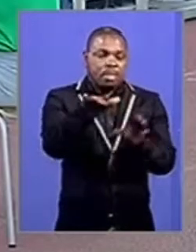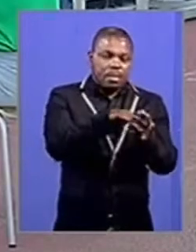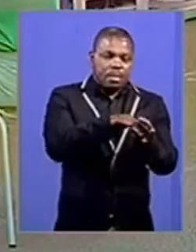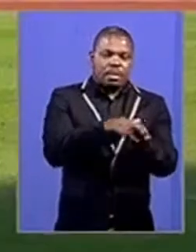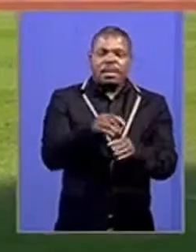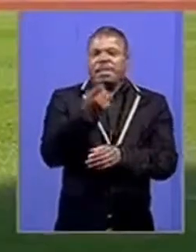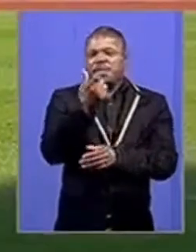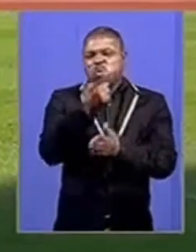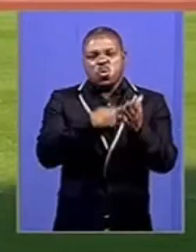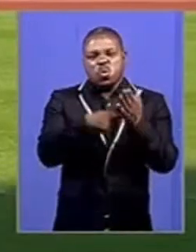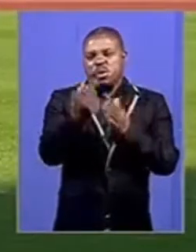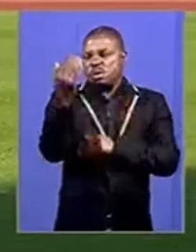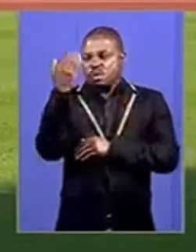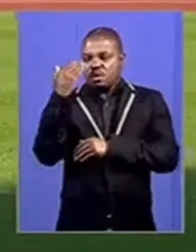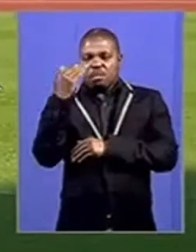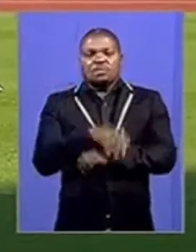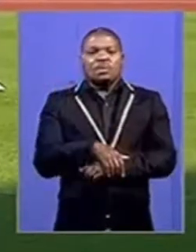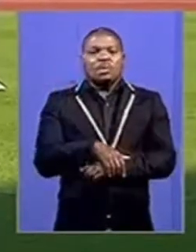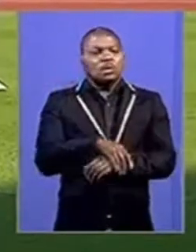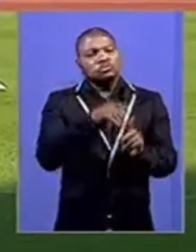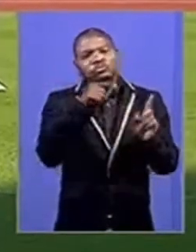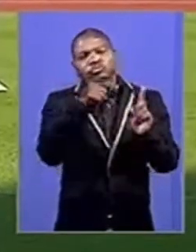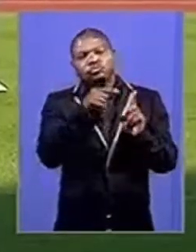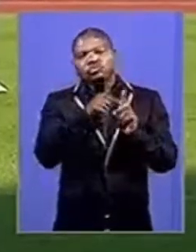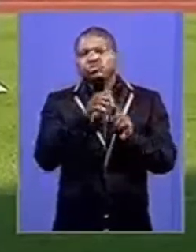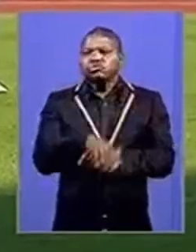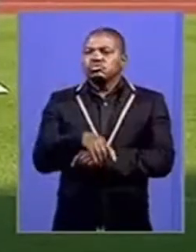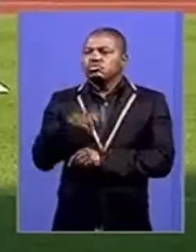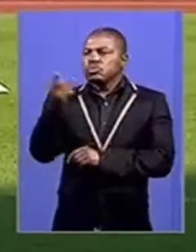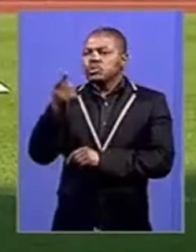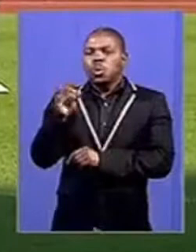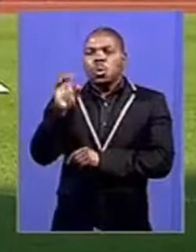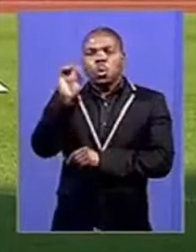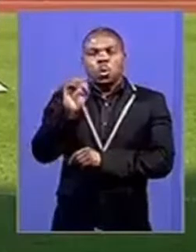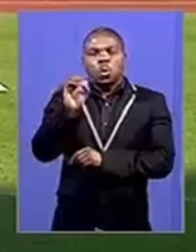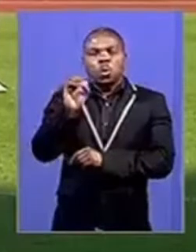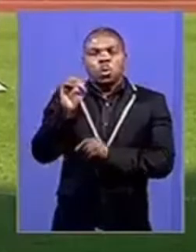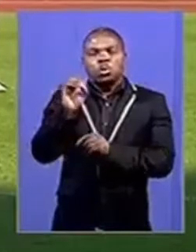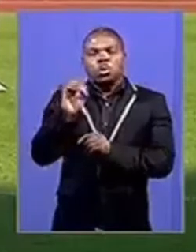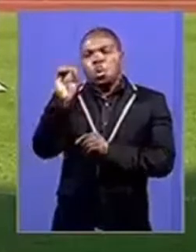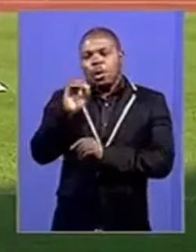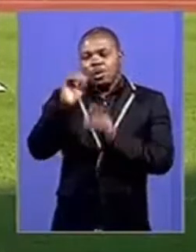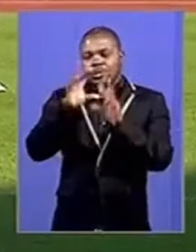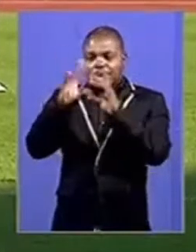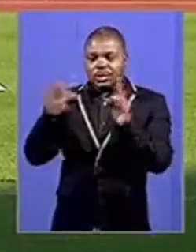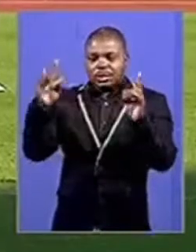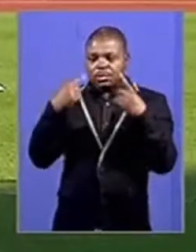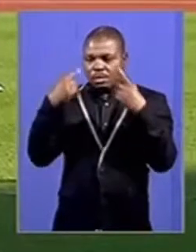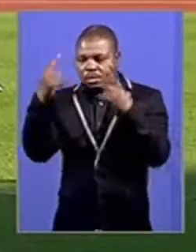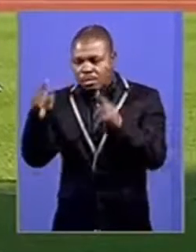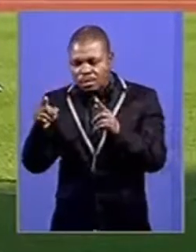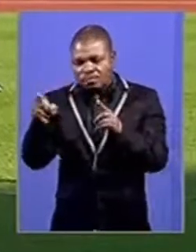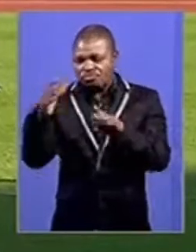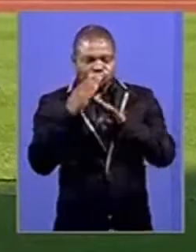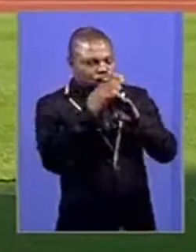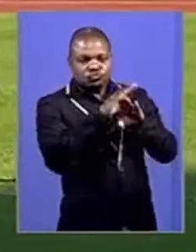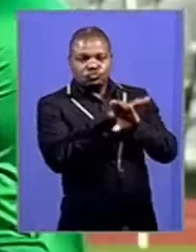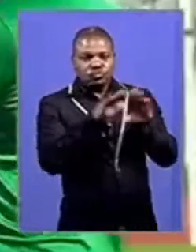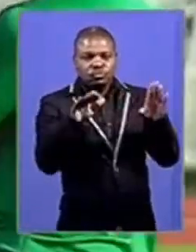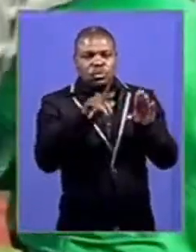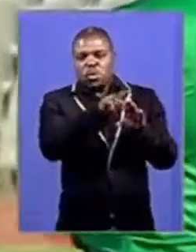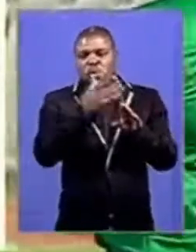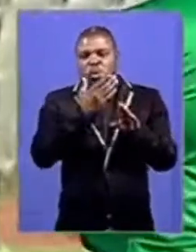feta, Broos ga se a dumelelwe go tsena ka lepatlelong la Orlando le bathuši ba gagwe go yo lebelela papadi magareng